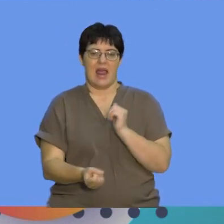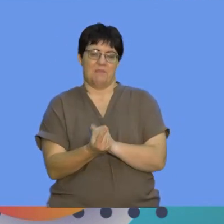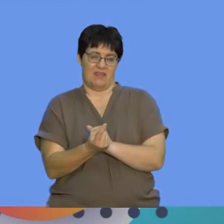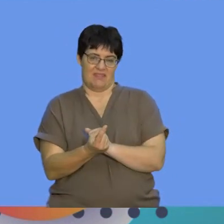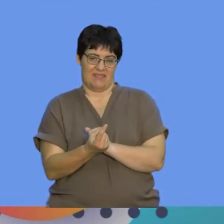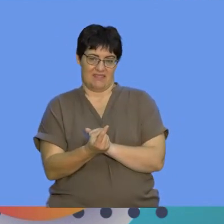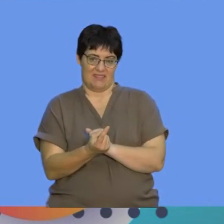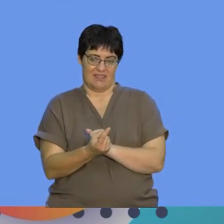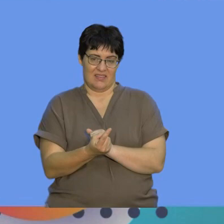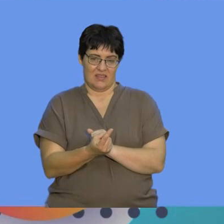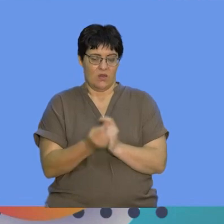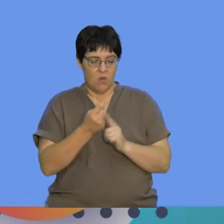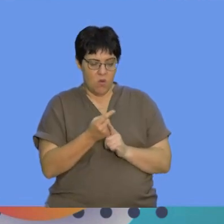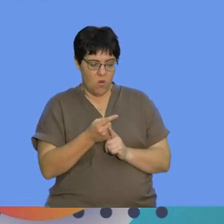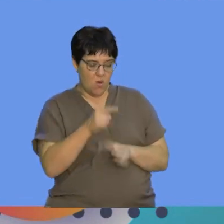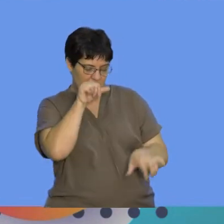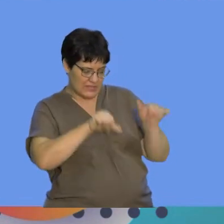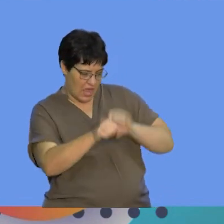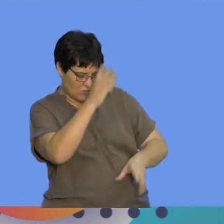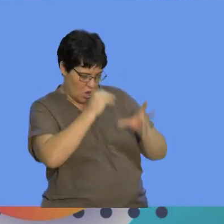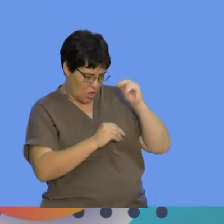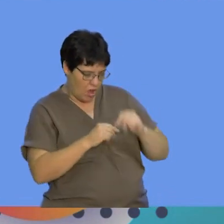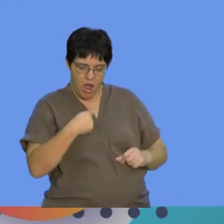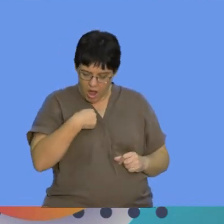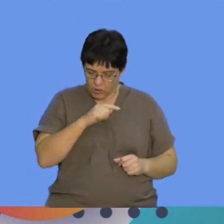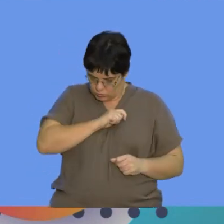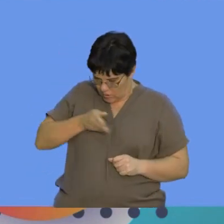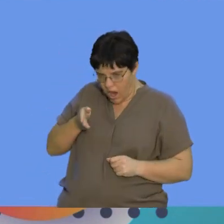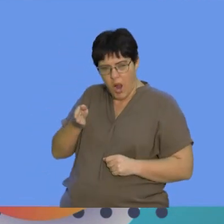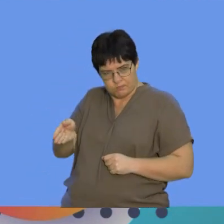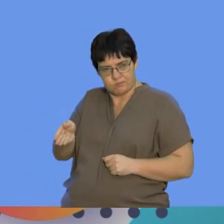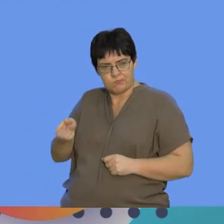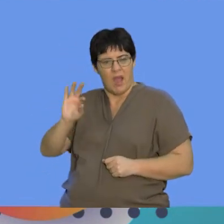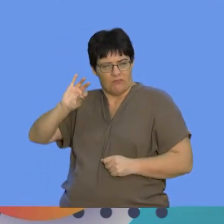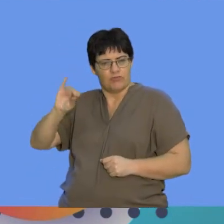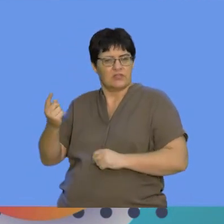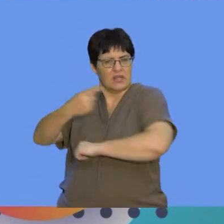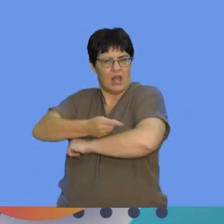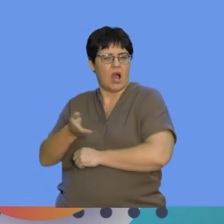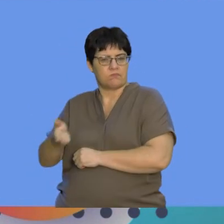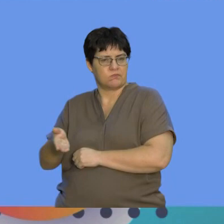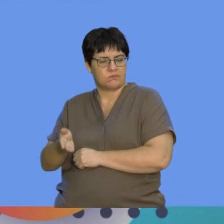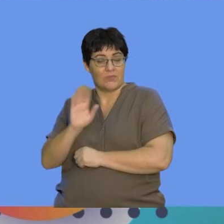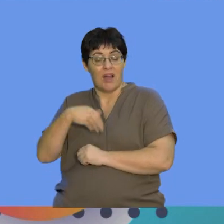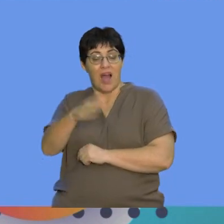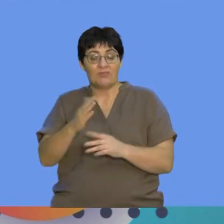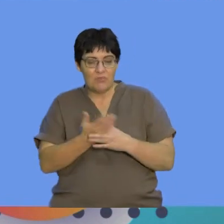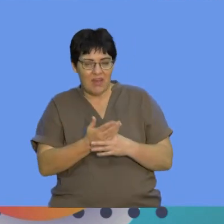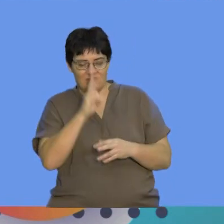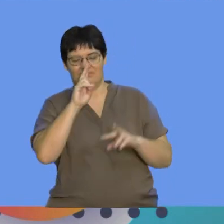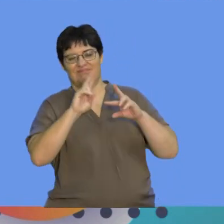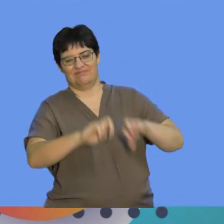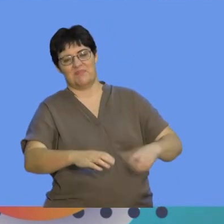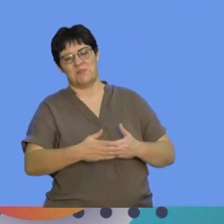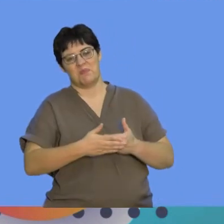the science that we learn actually exists around us. So in the third segment, we shall try and look into, more in terms